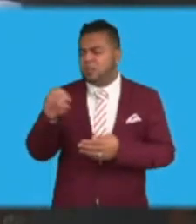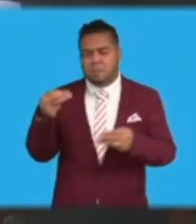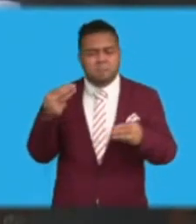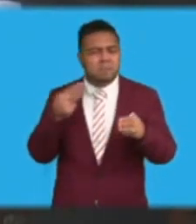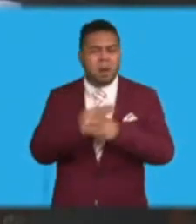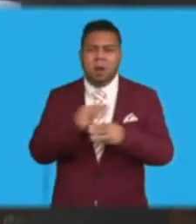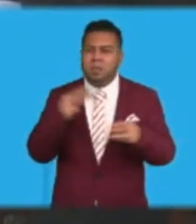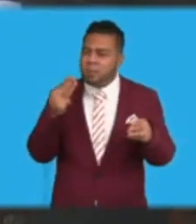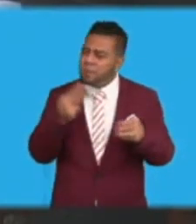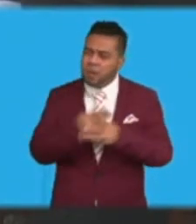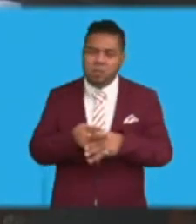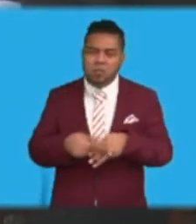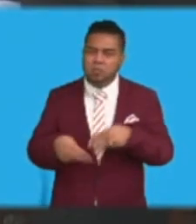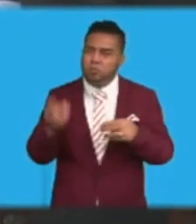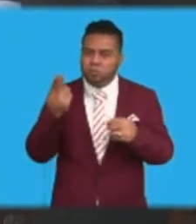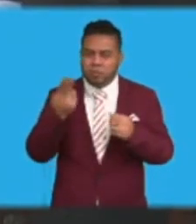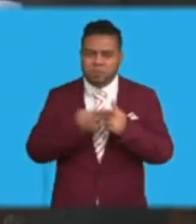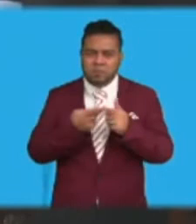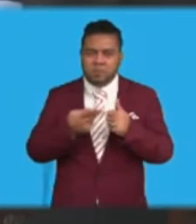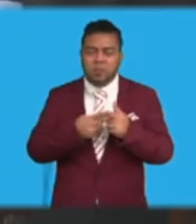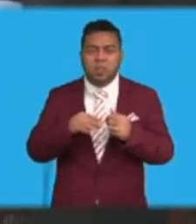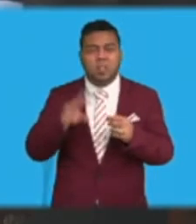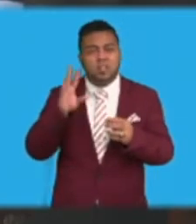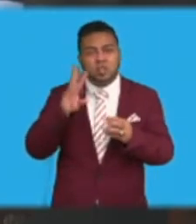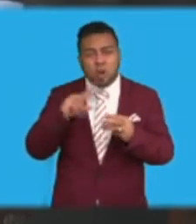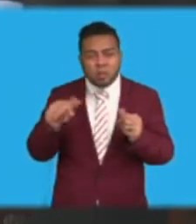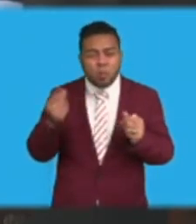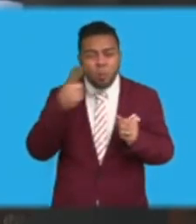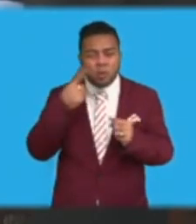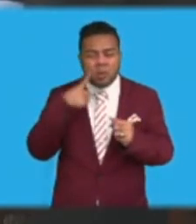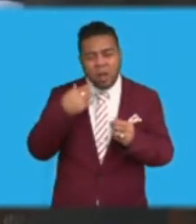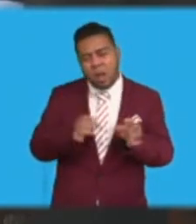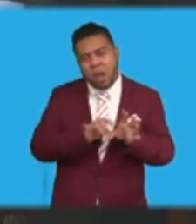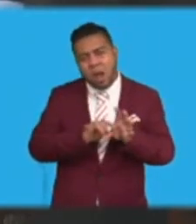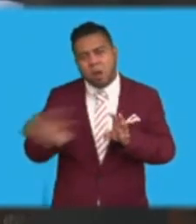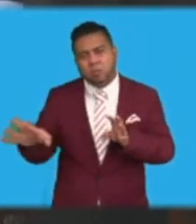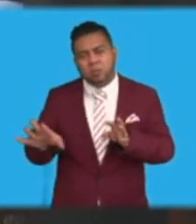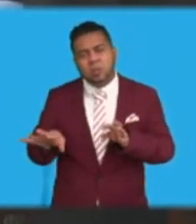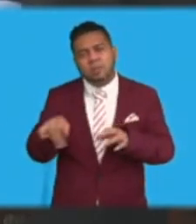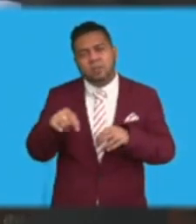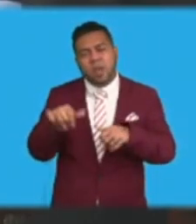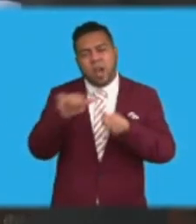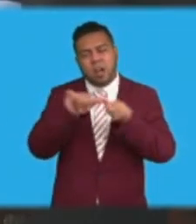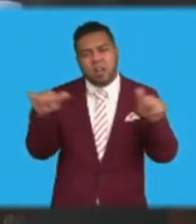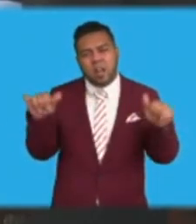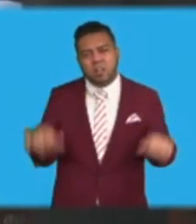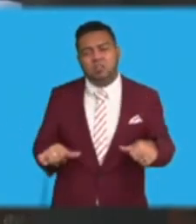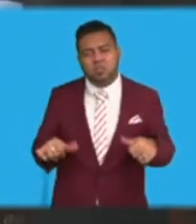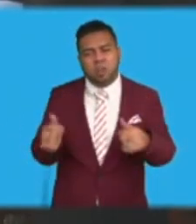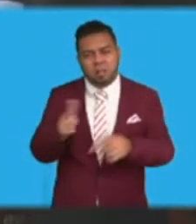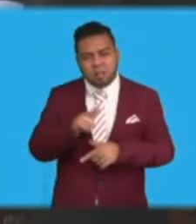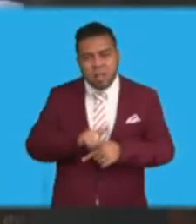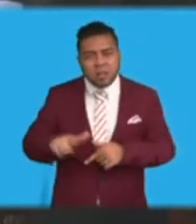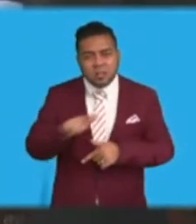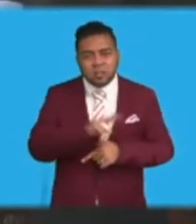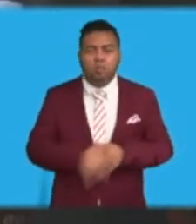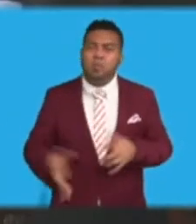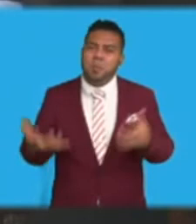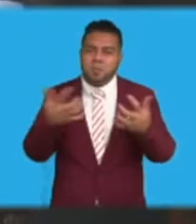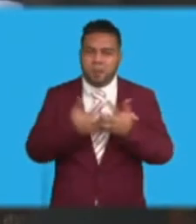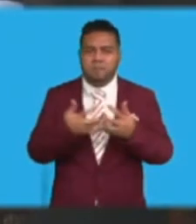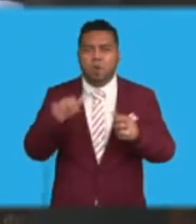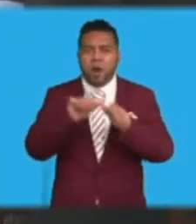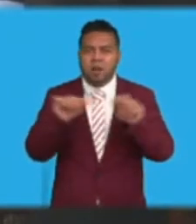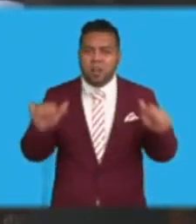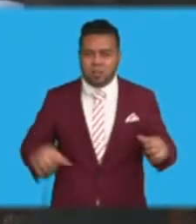months. It takes months to get the salt water out of that agricultural land, and then make it suitable for agricultural